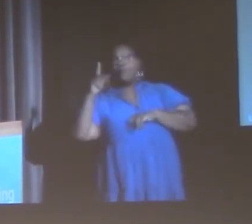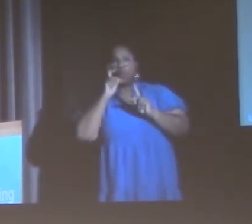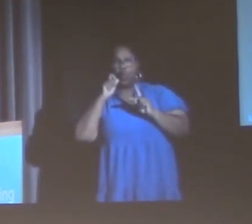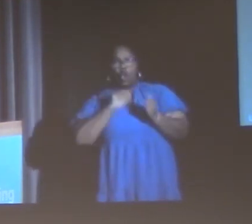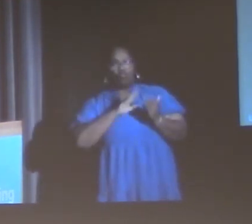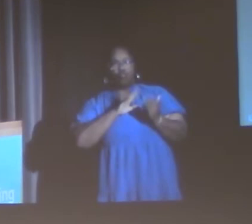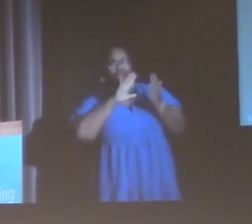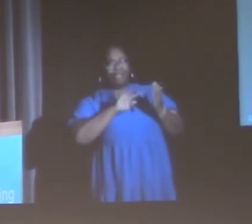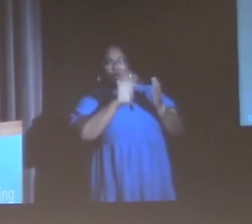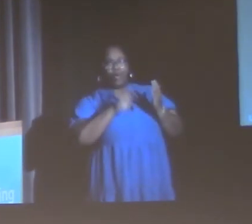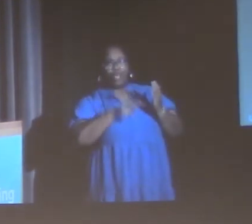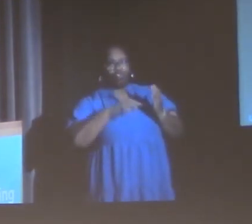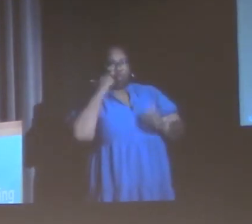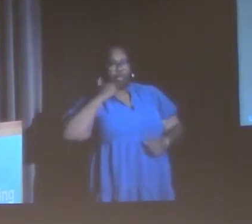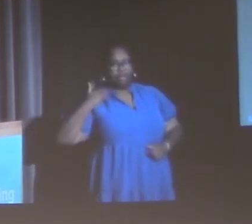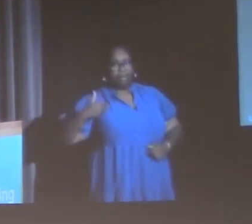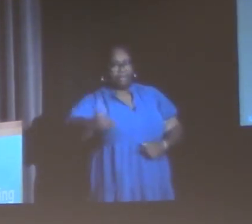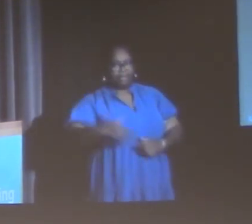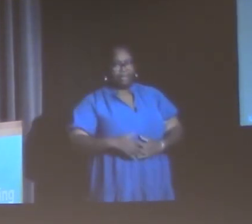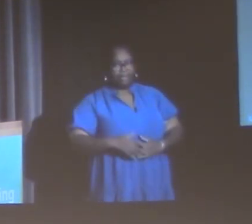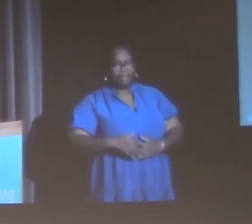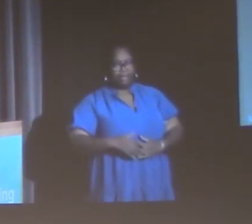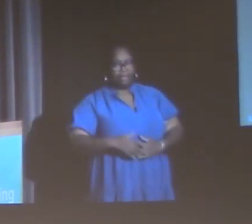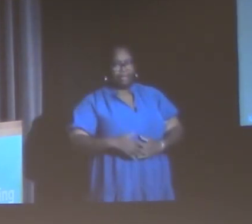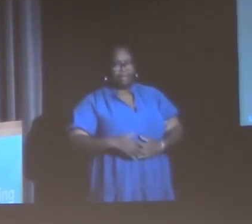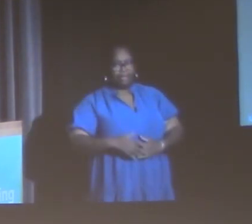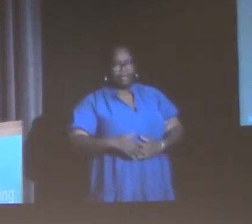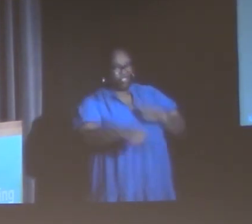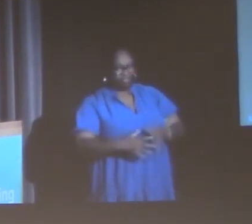basis? Sorry, it takes a little. Thank you.